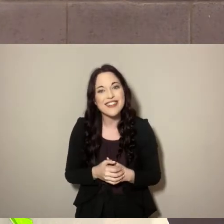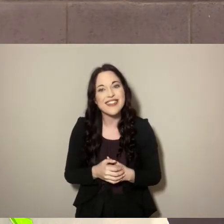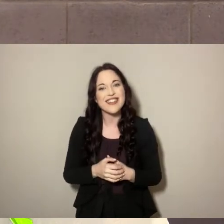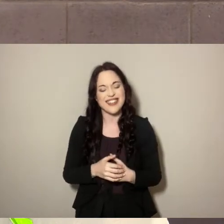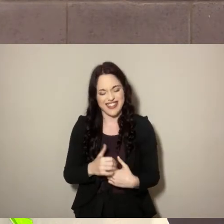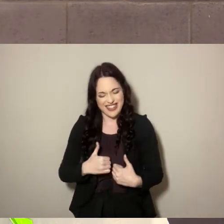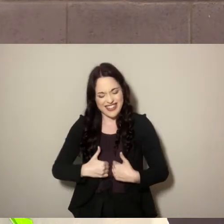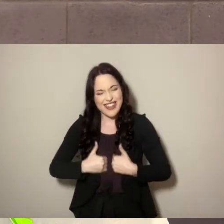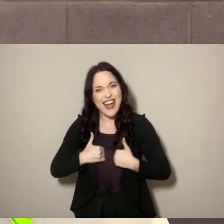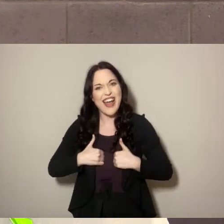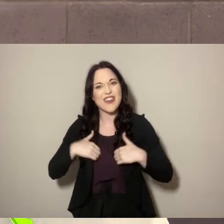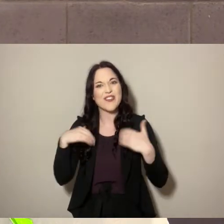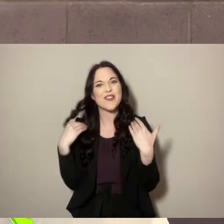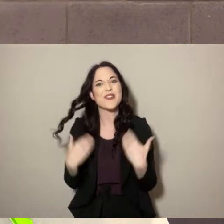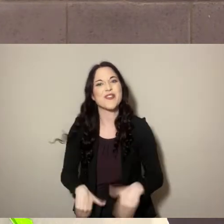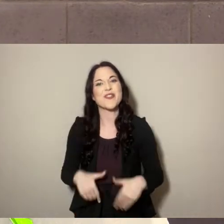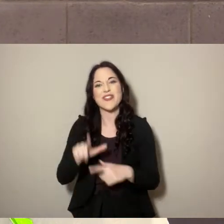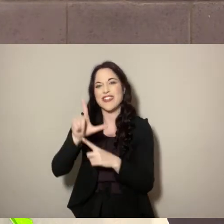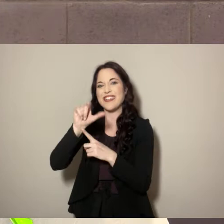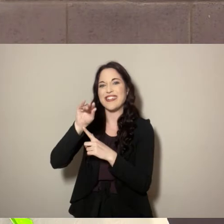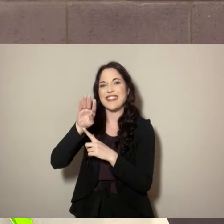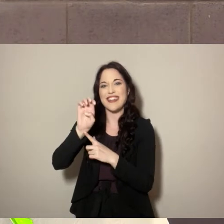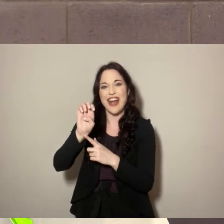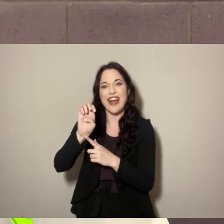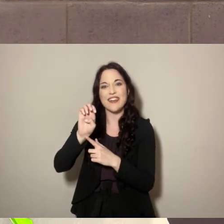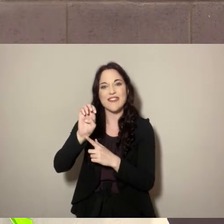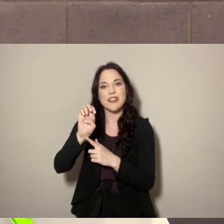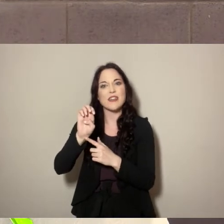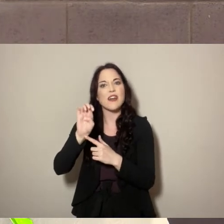life beyond worry."